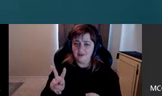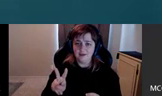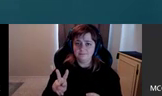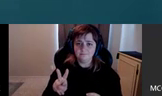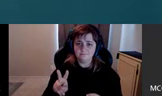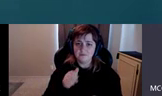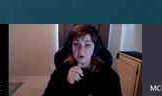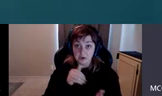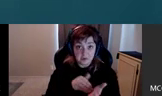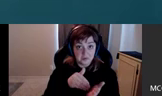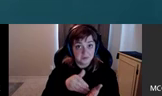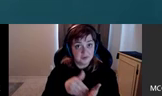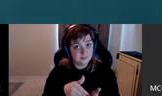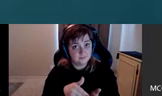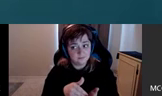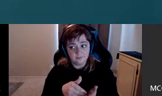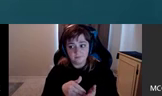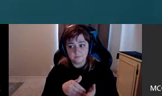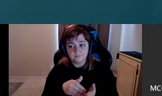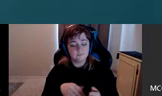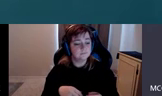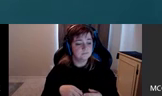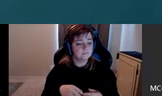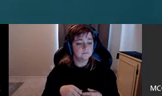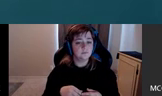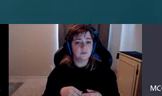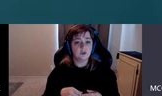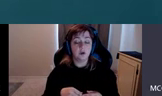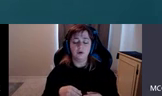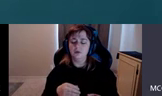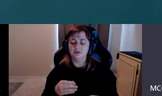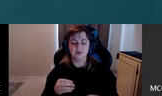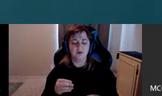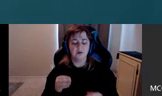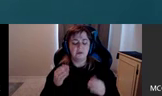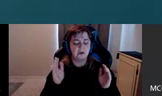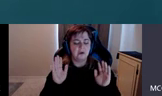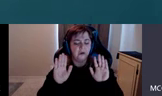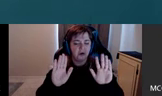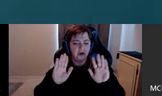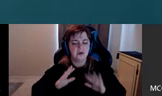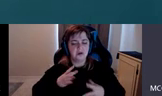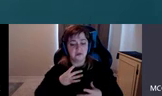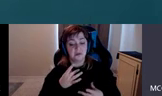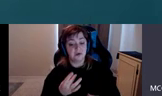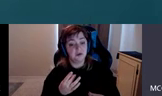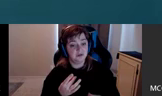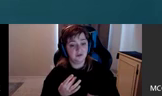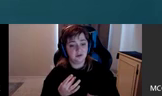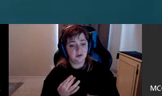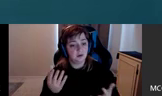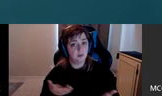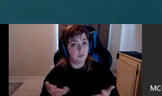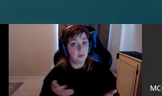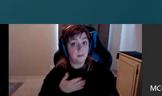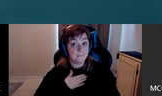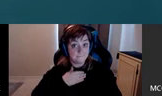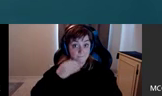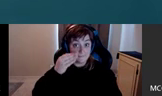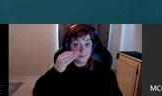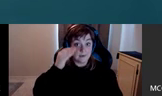that matter. One of the coolest things about reading books to my son is